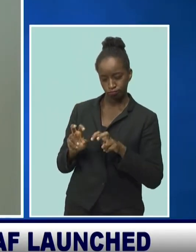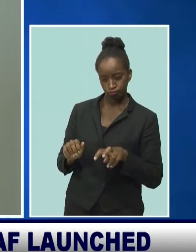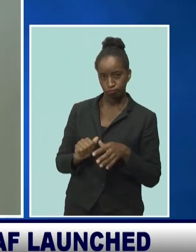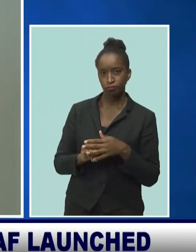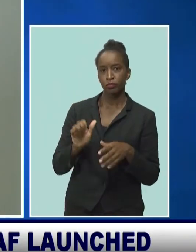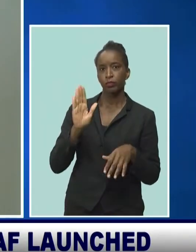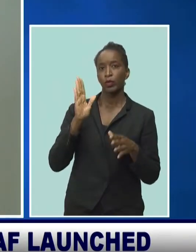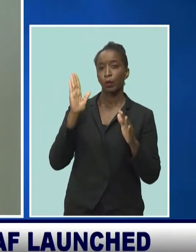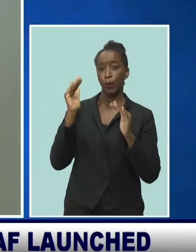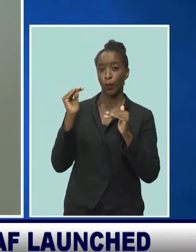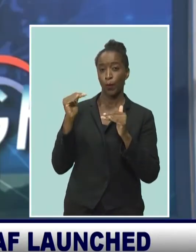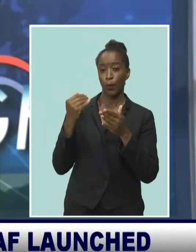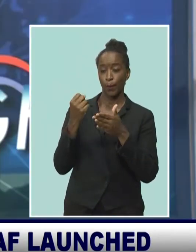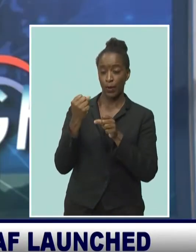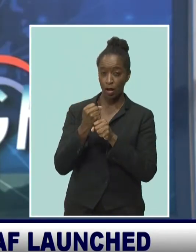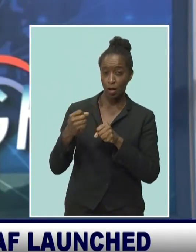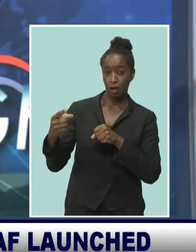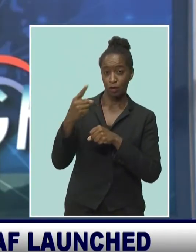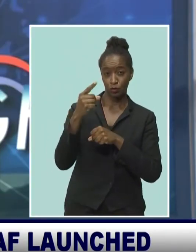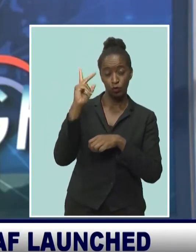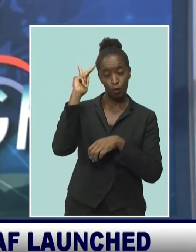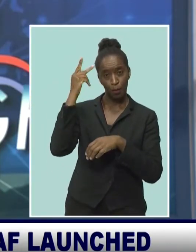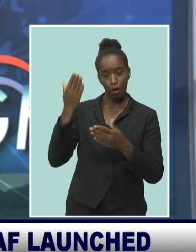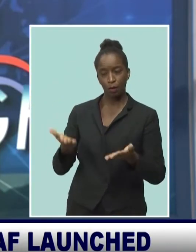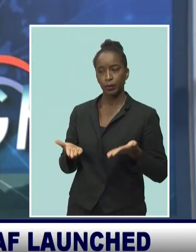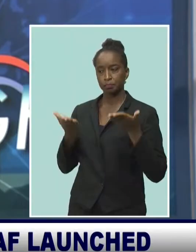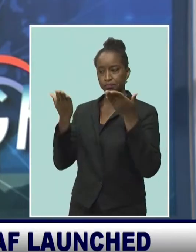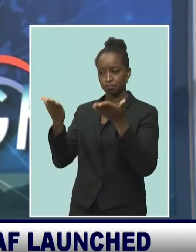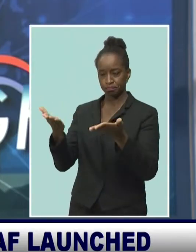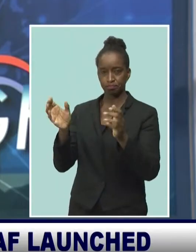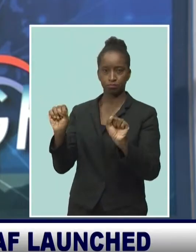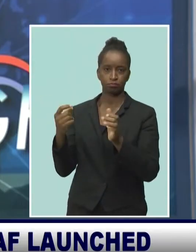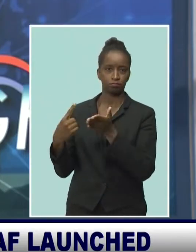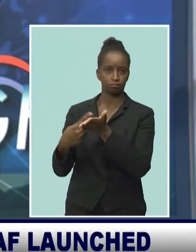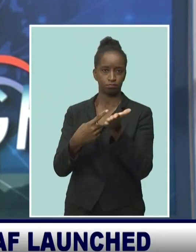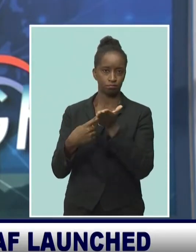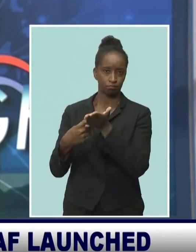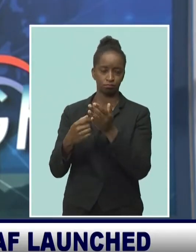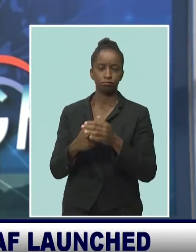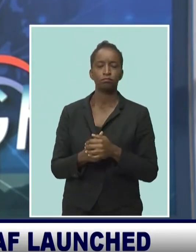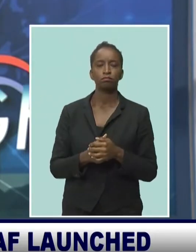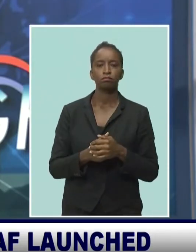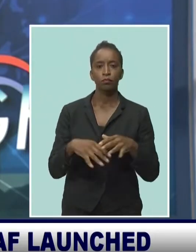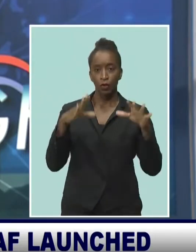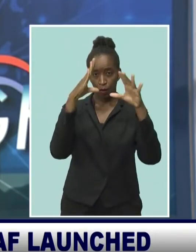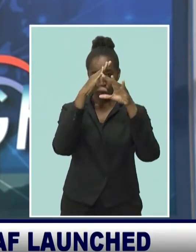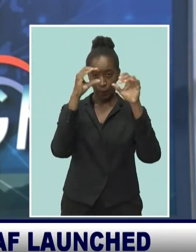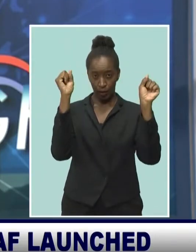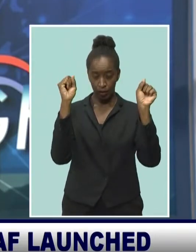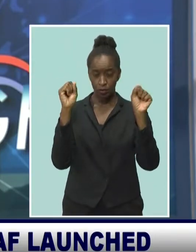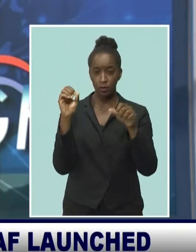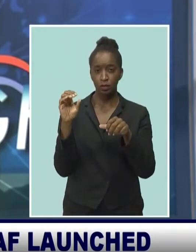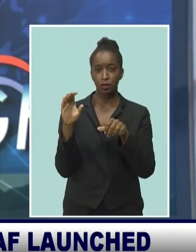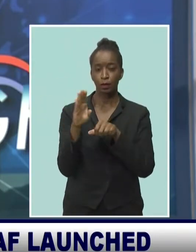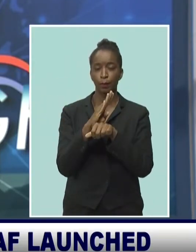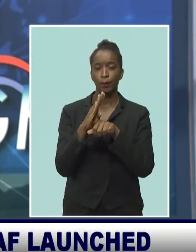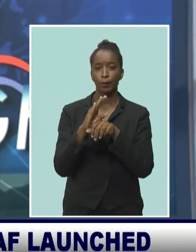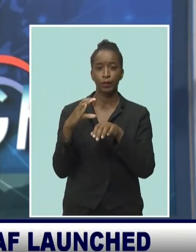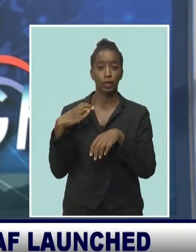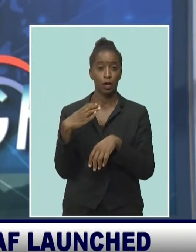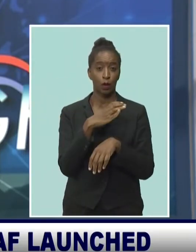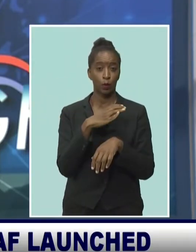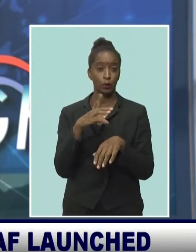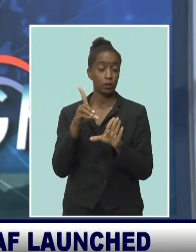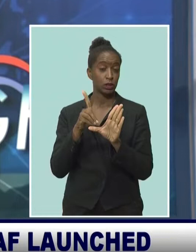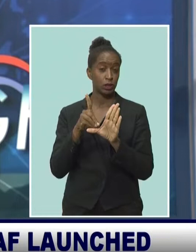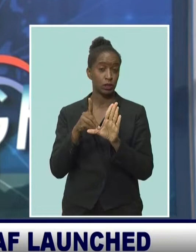by early next year. Now, President for the Council of the Disabled, Carrie-Ann Eiffel, told the audience the project was